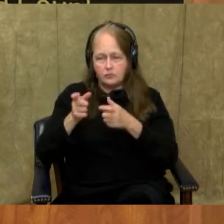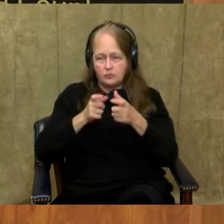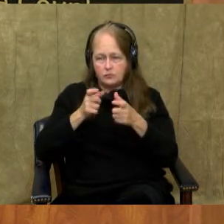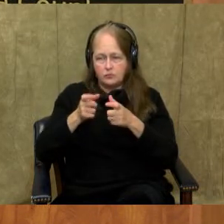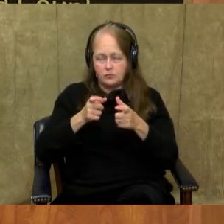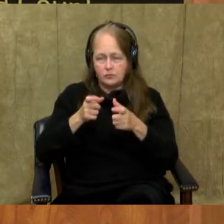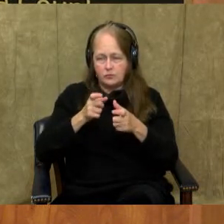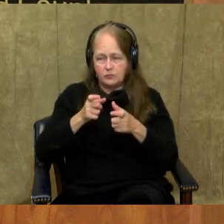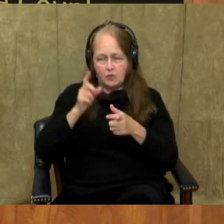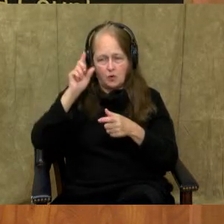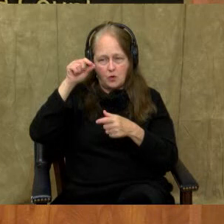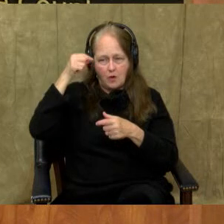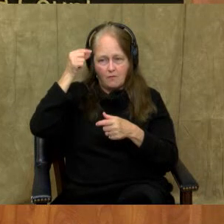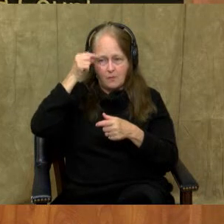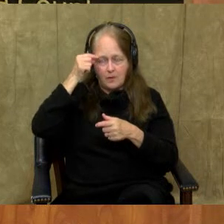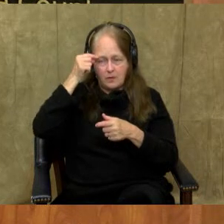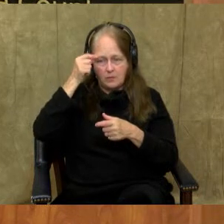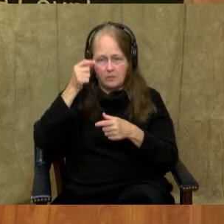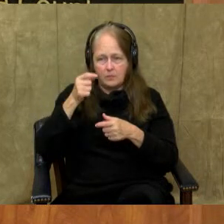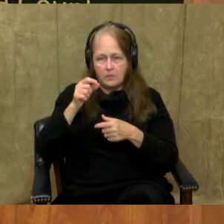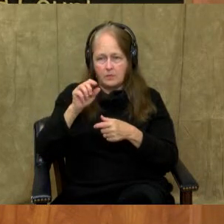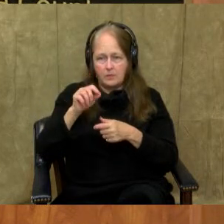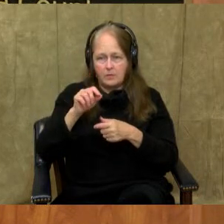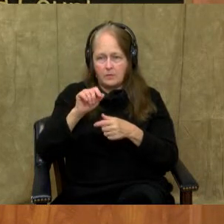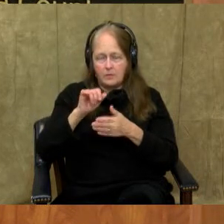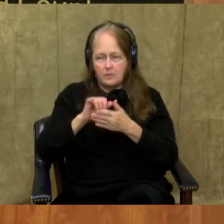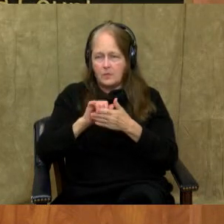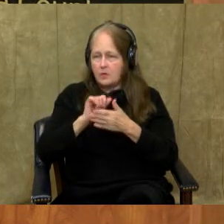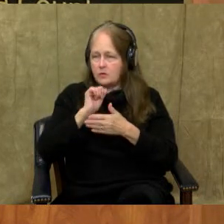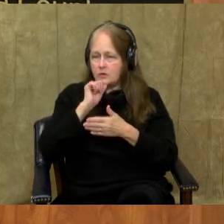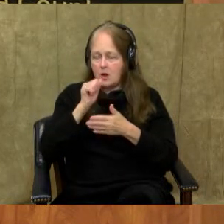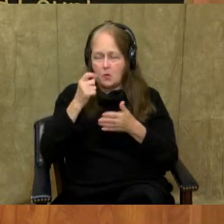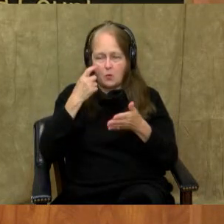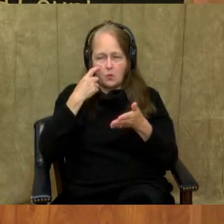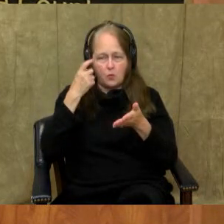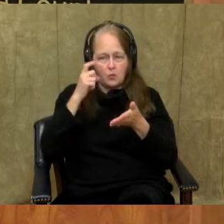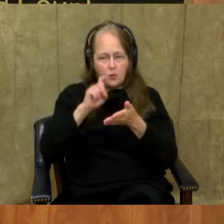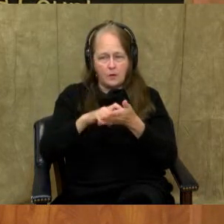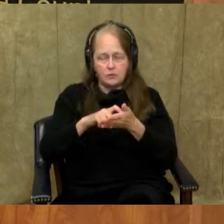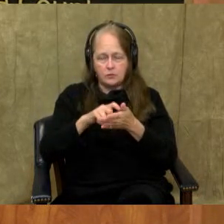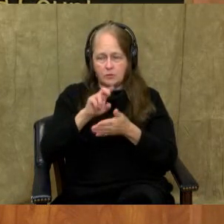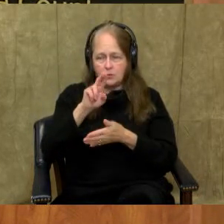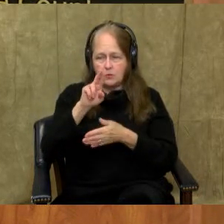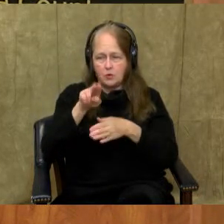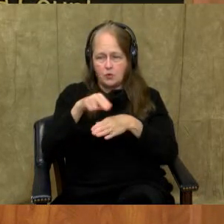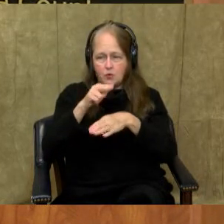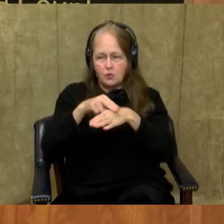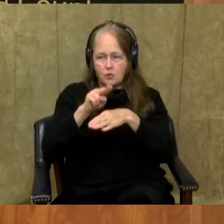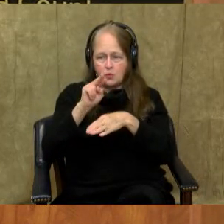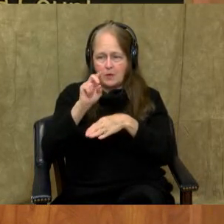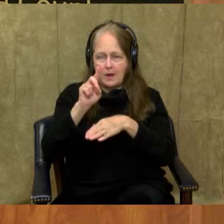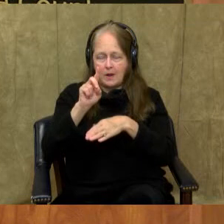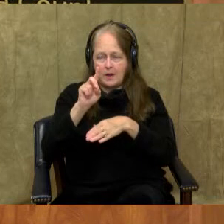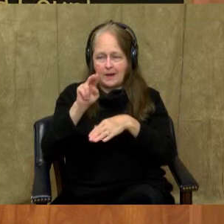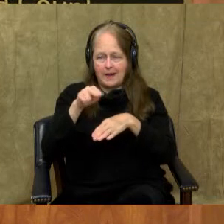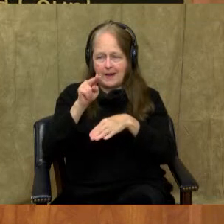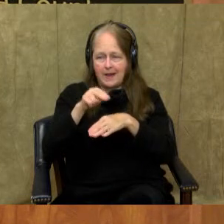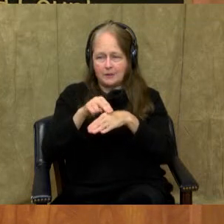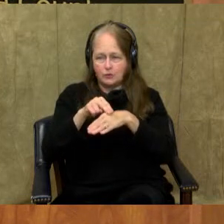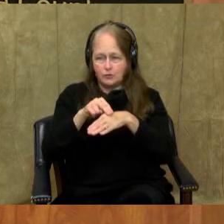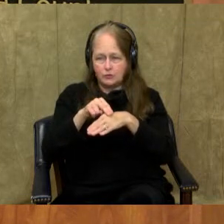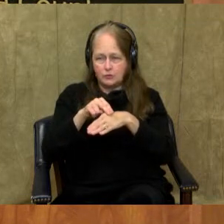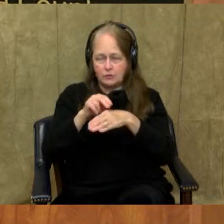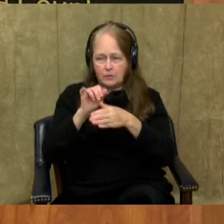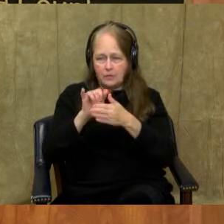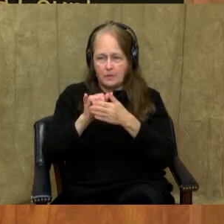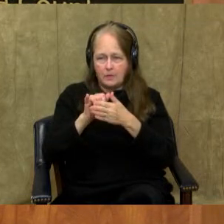mainland has a different idea. So it is not recognized by the United Nations as its own country. China regards it as